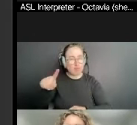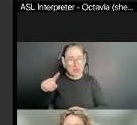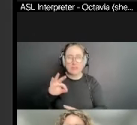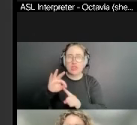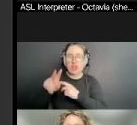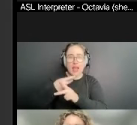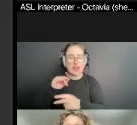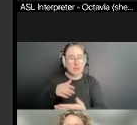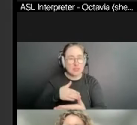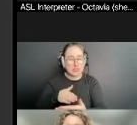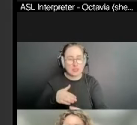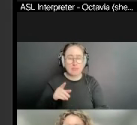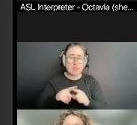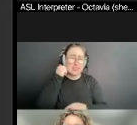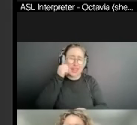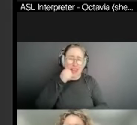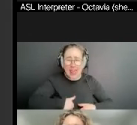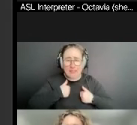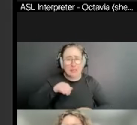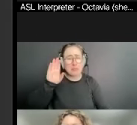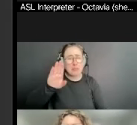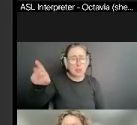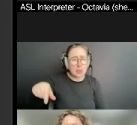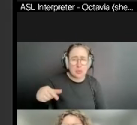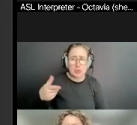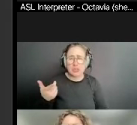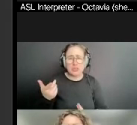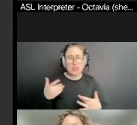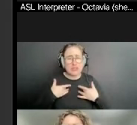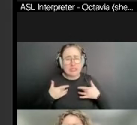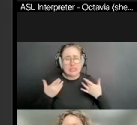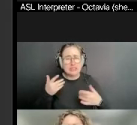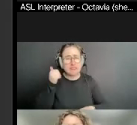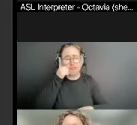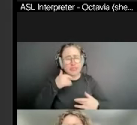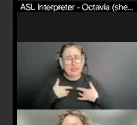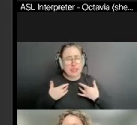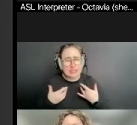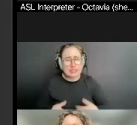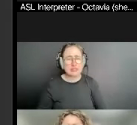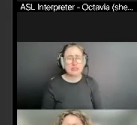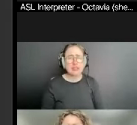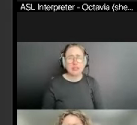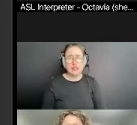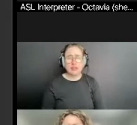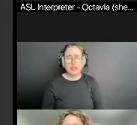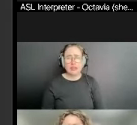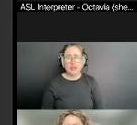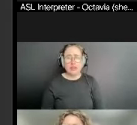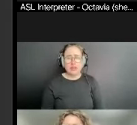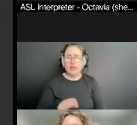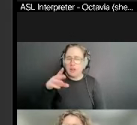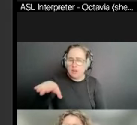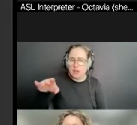day-to-day life. There's barbecues, there's, you know, like daily events. I was curious, Hubert, if you could just